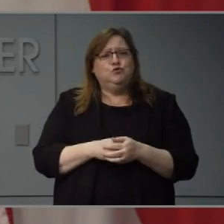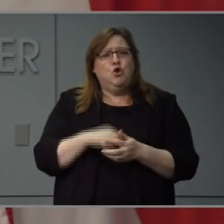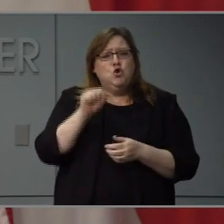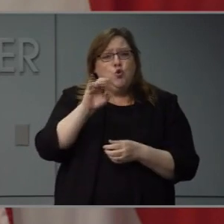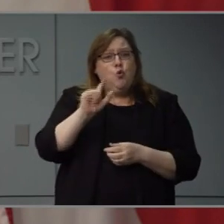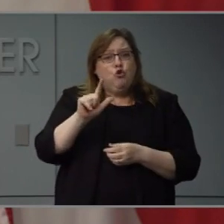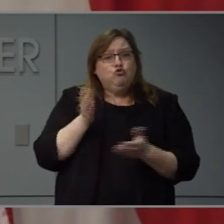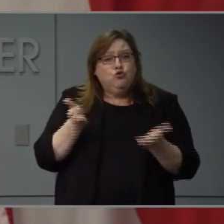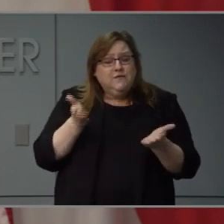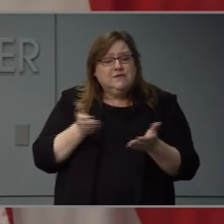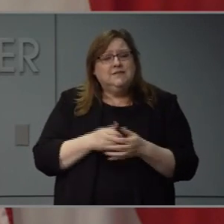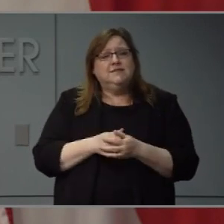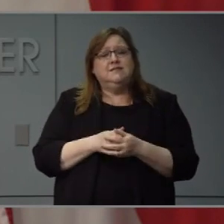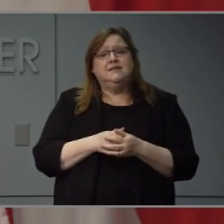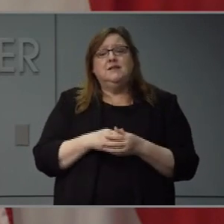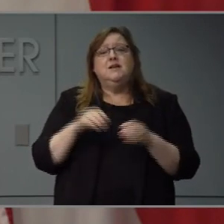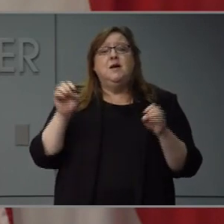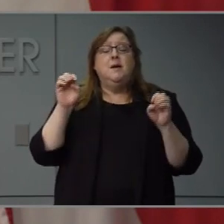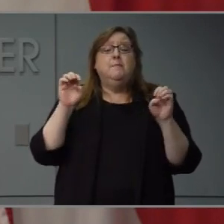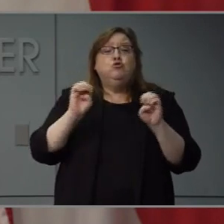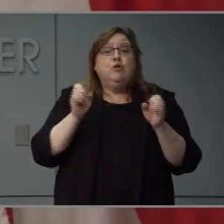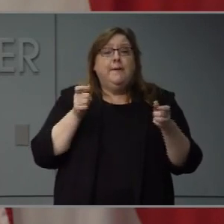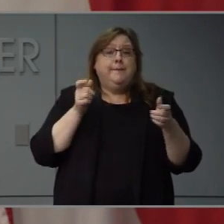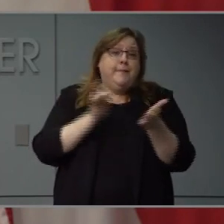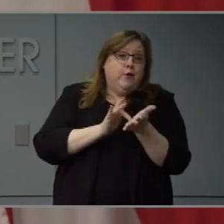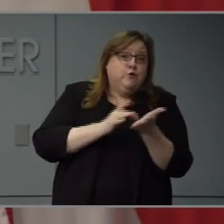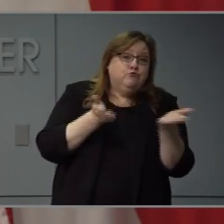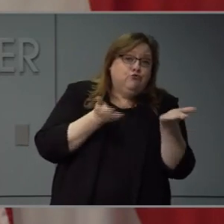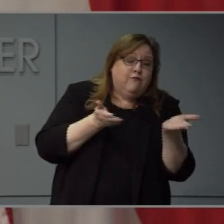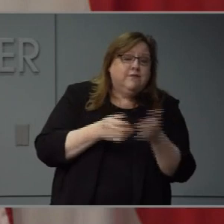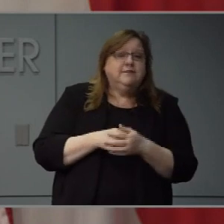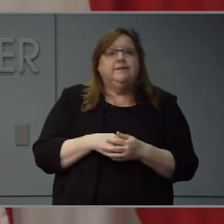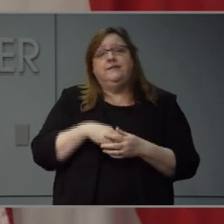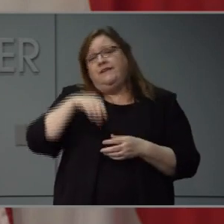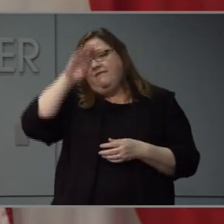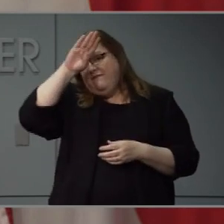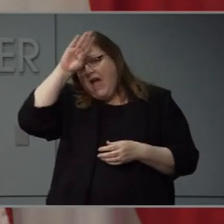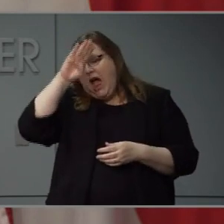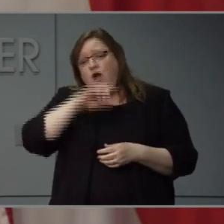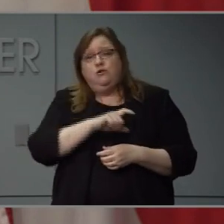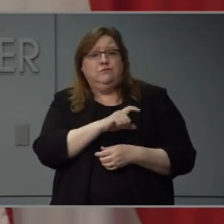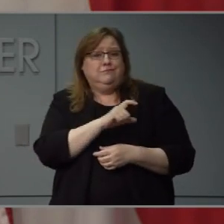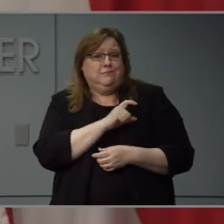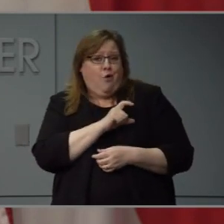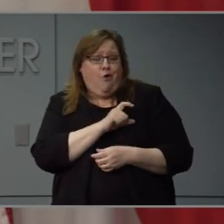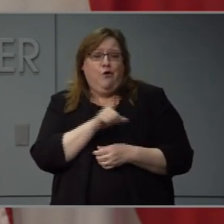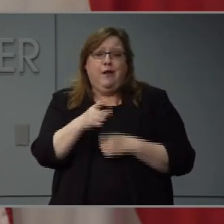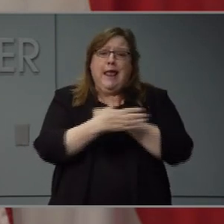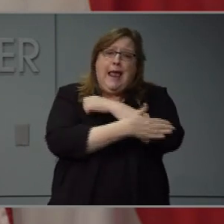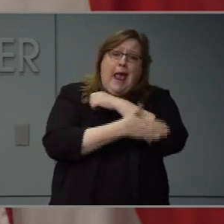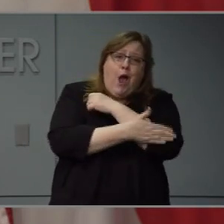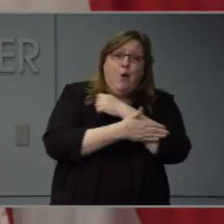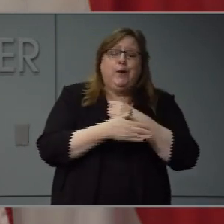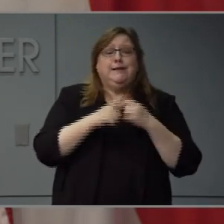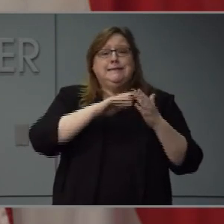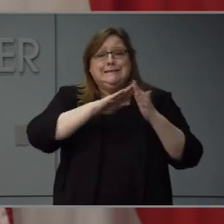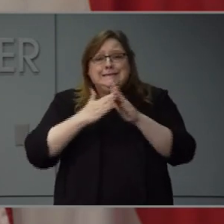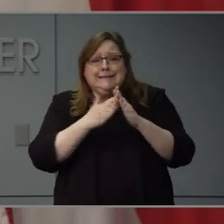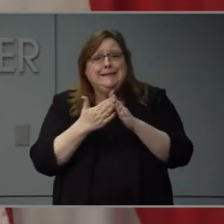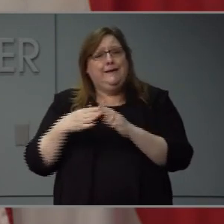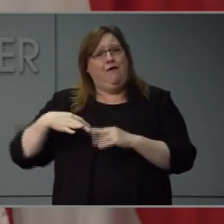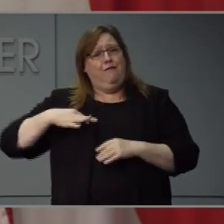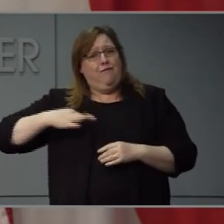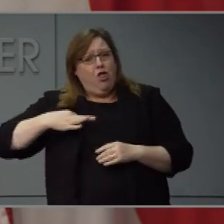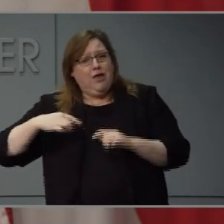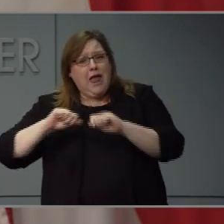services, law enforcement, fire service, and all the rest of our county, municipal, and volunteer agencies who are working so hard to